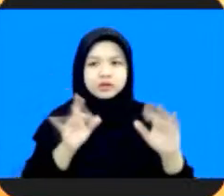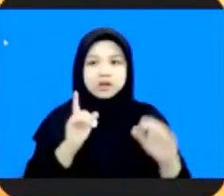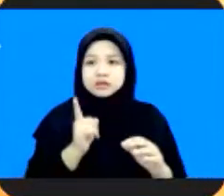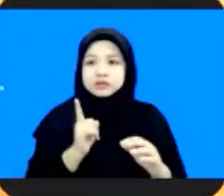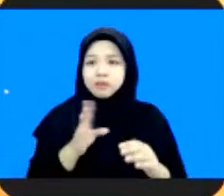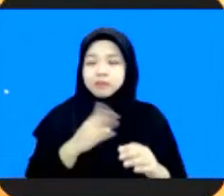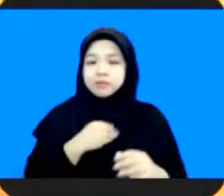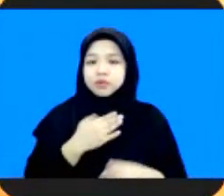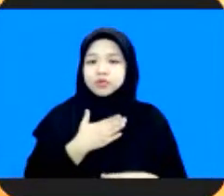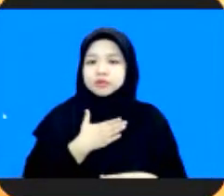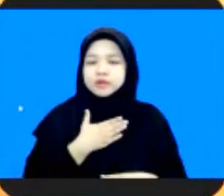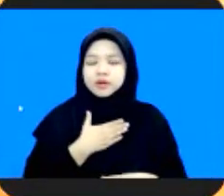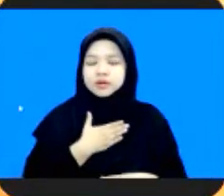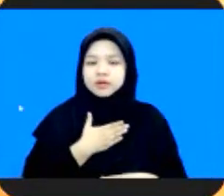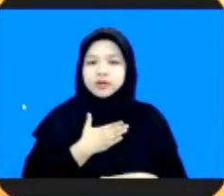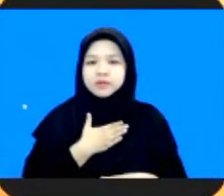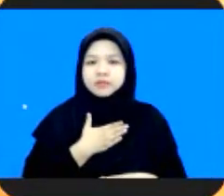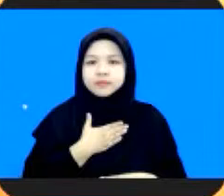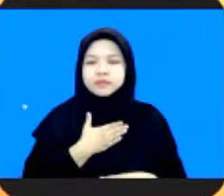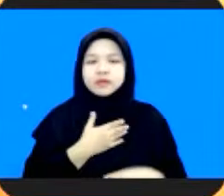about racial,